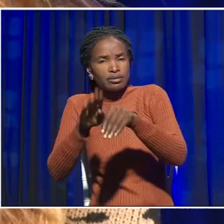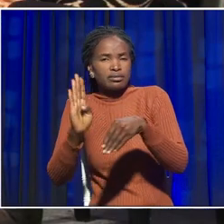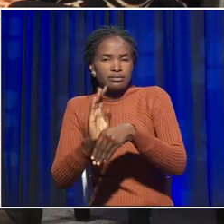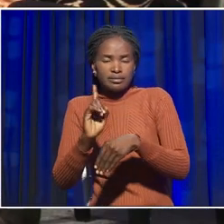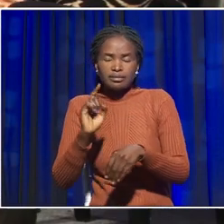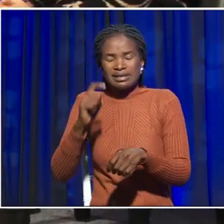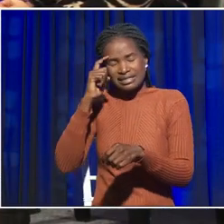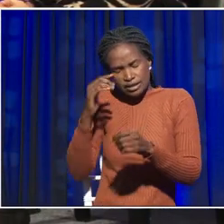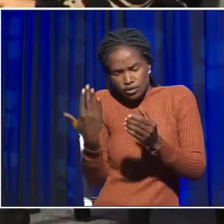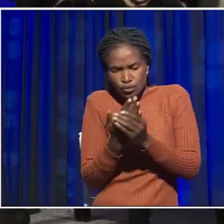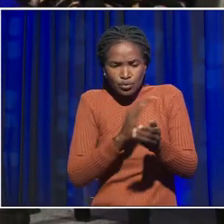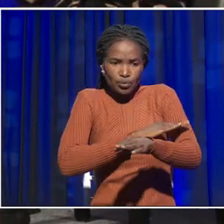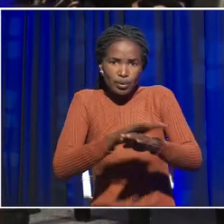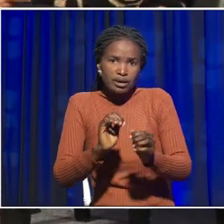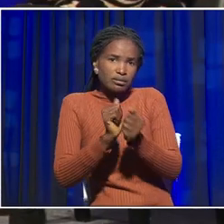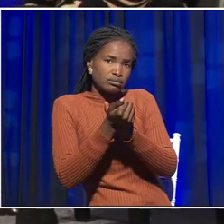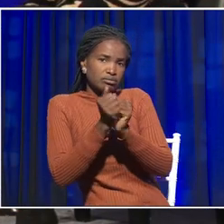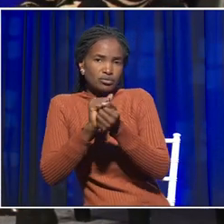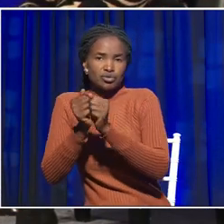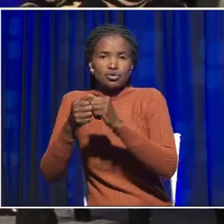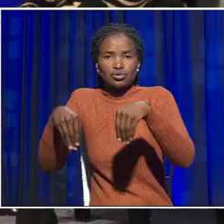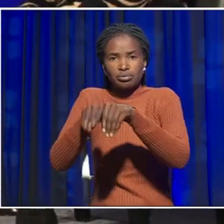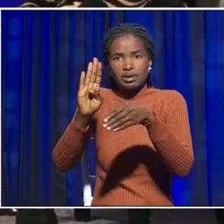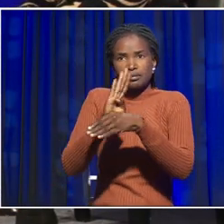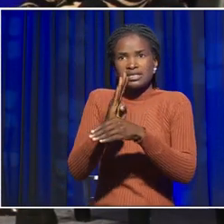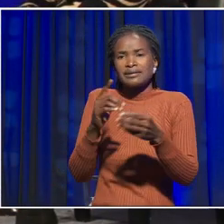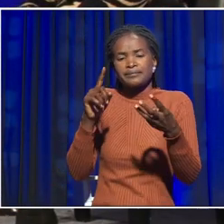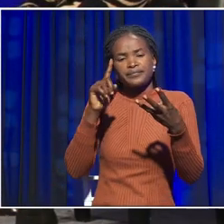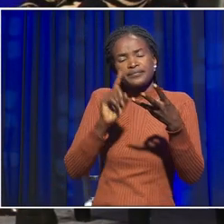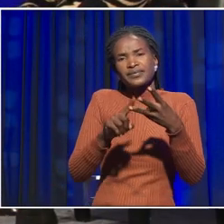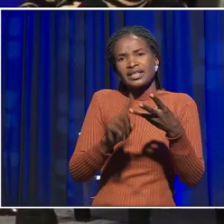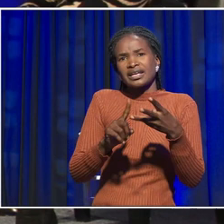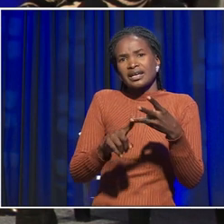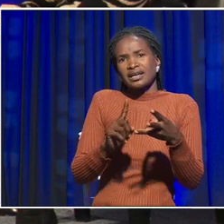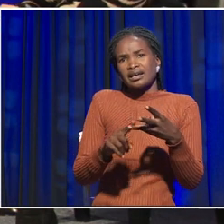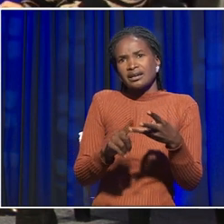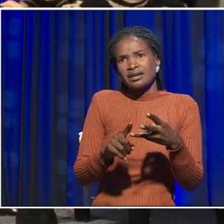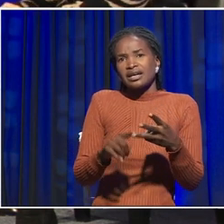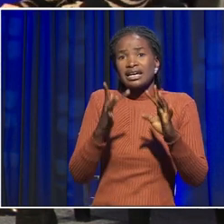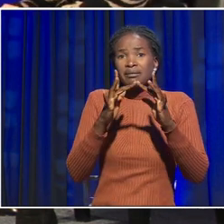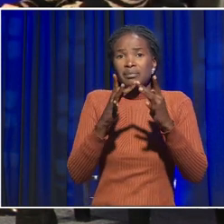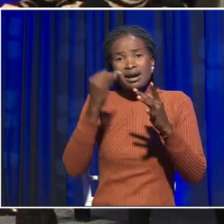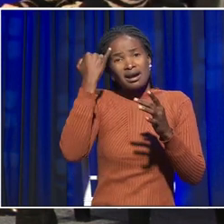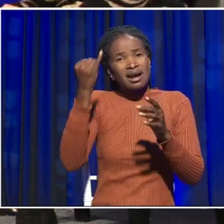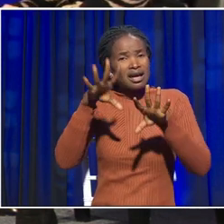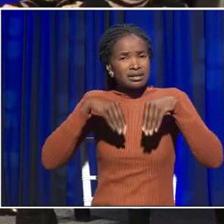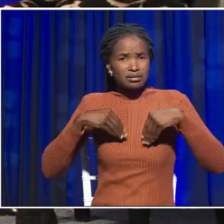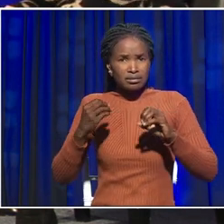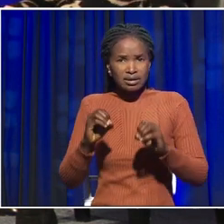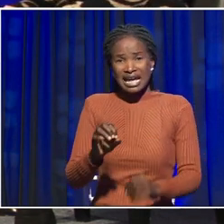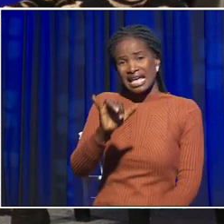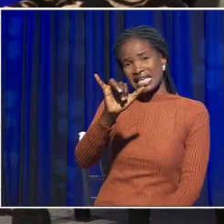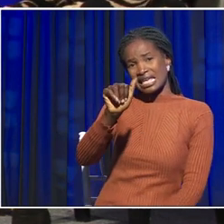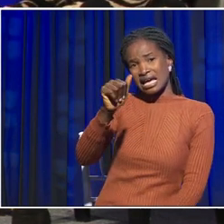most famous recent case of digital innovation not embraced correctly is